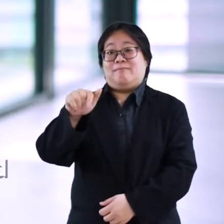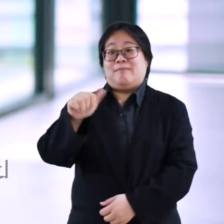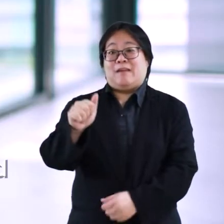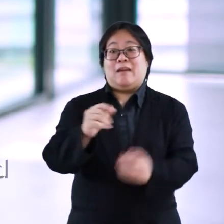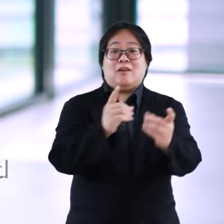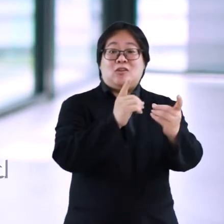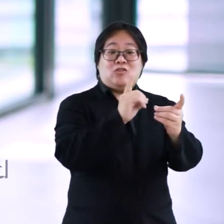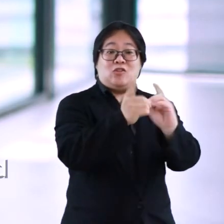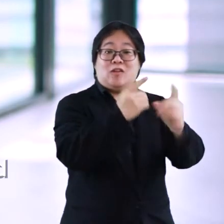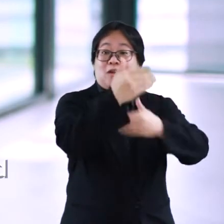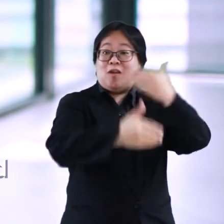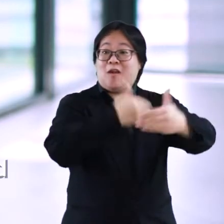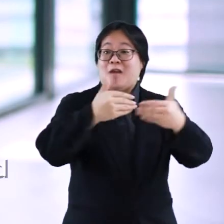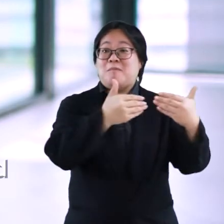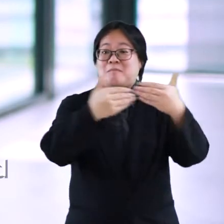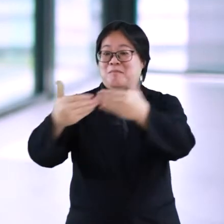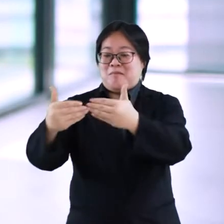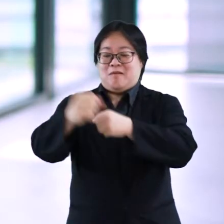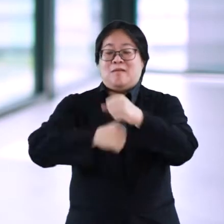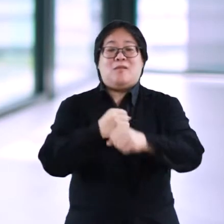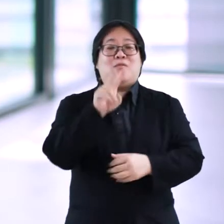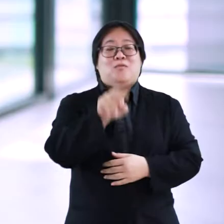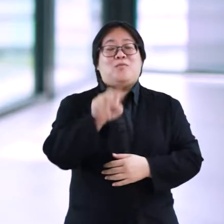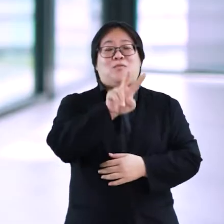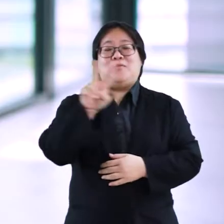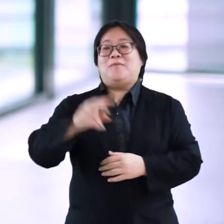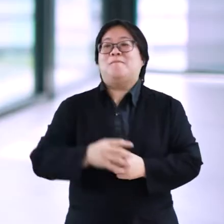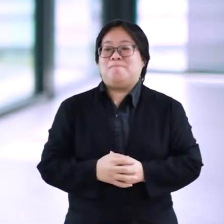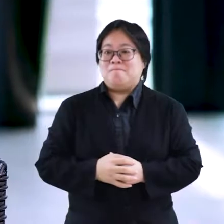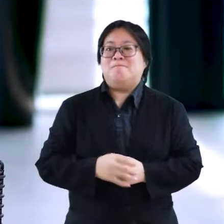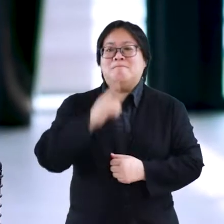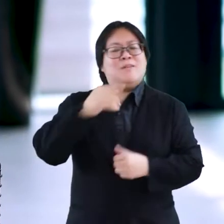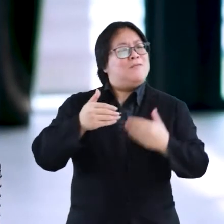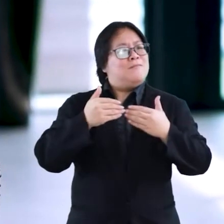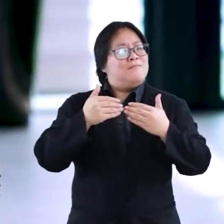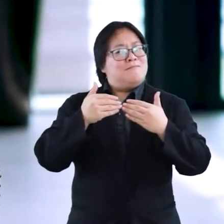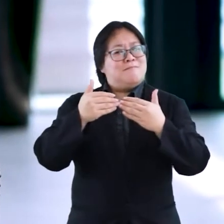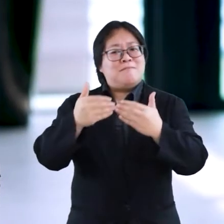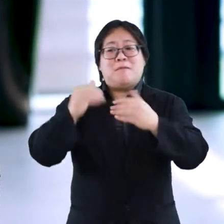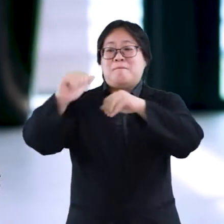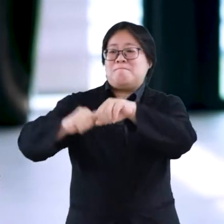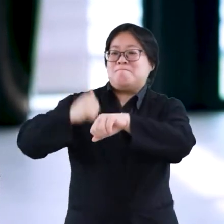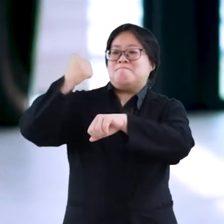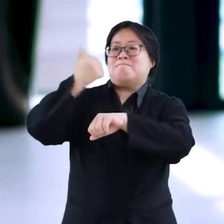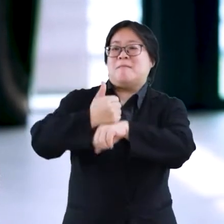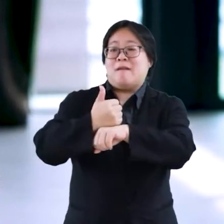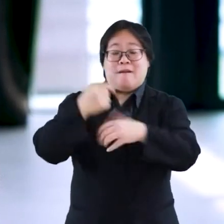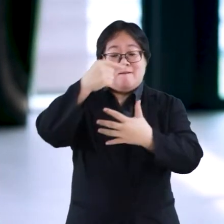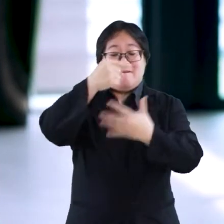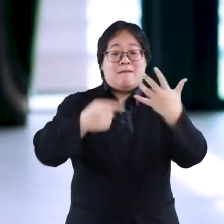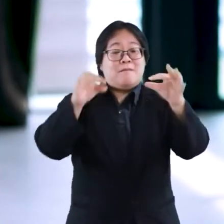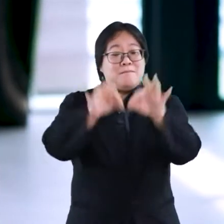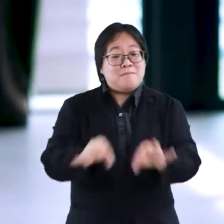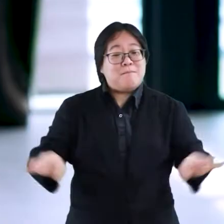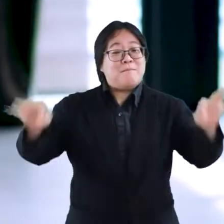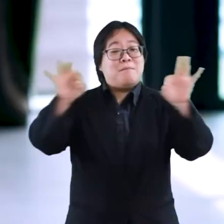Axiata's digitization program continued during the course of 2022. It has continued also to be founded on